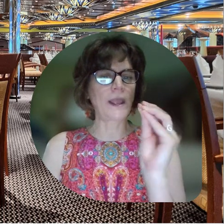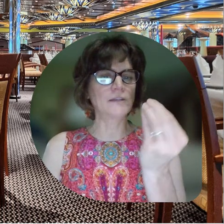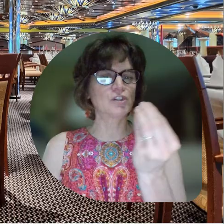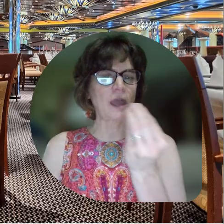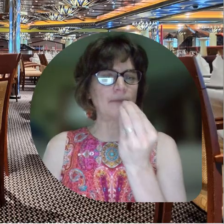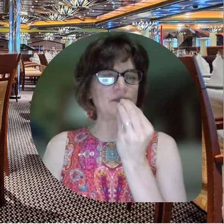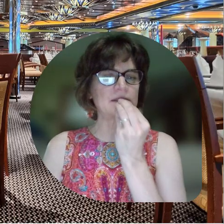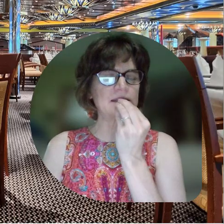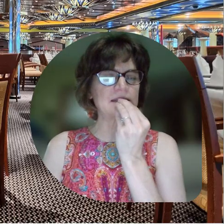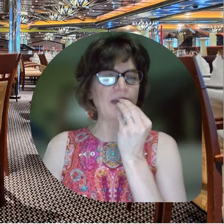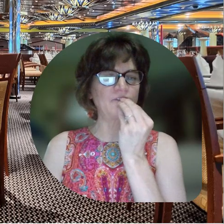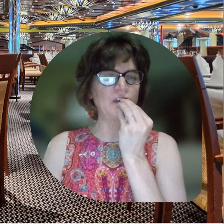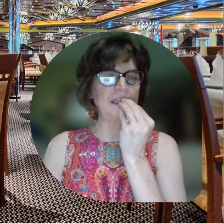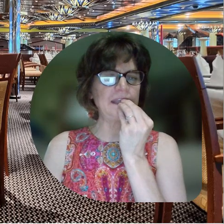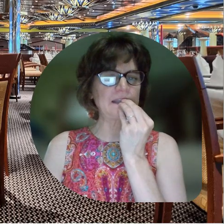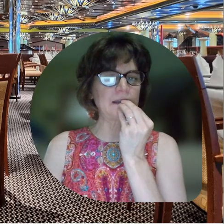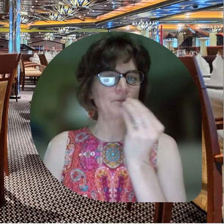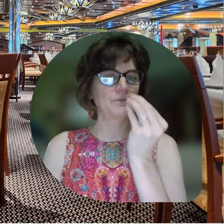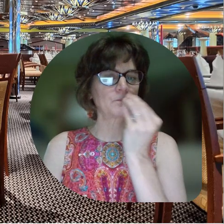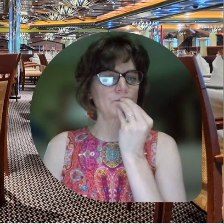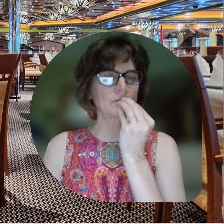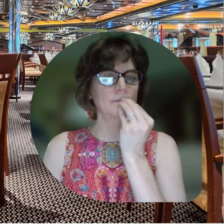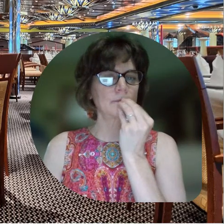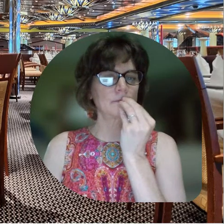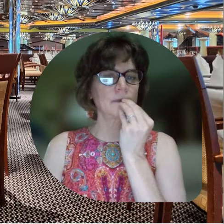O hand shape. This is the sign for eat.